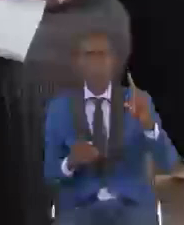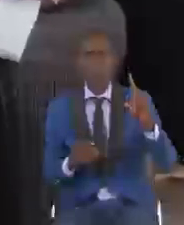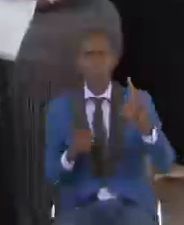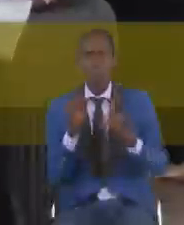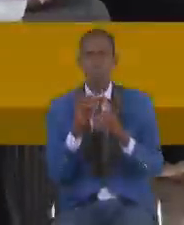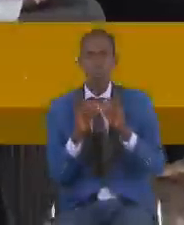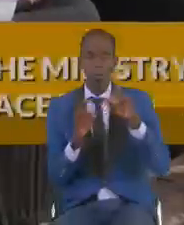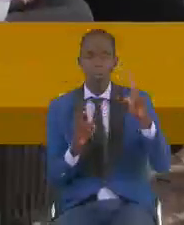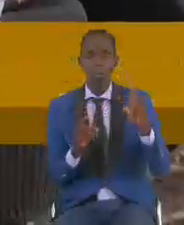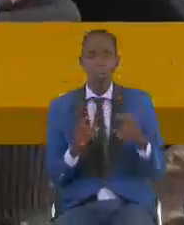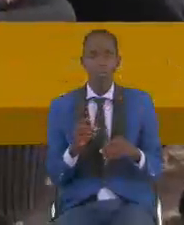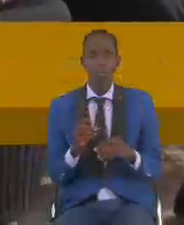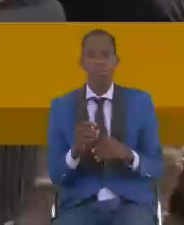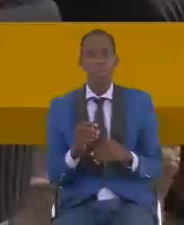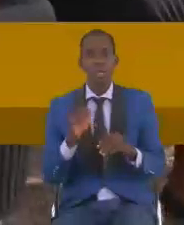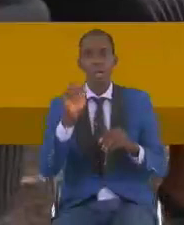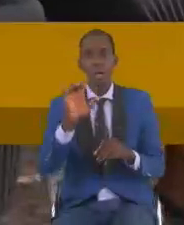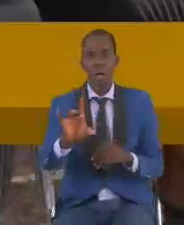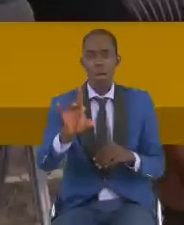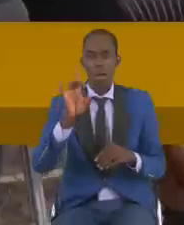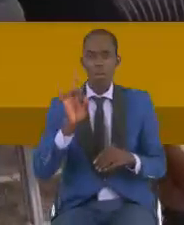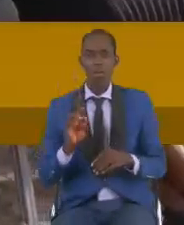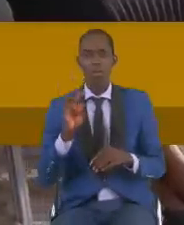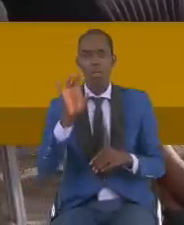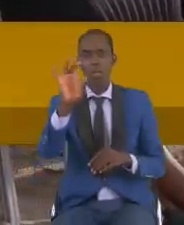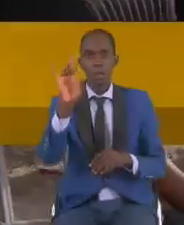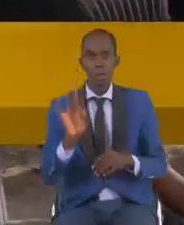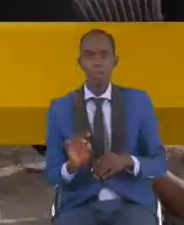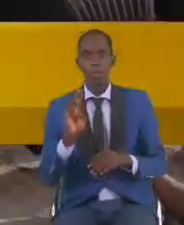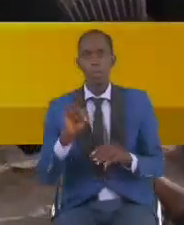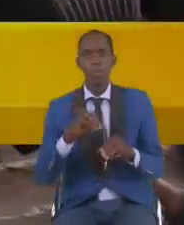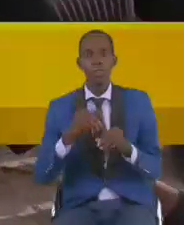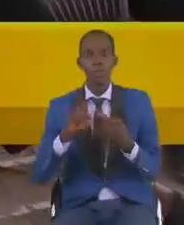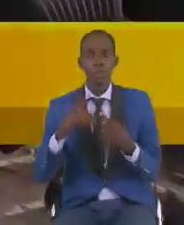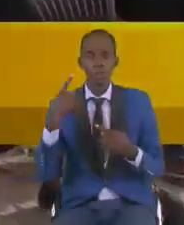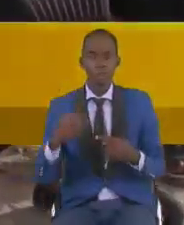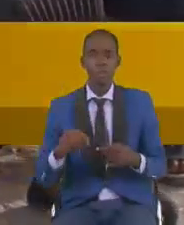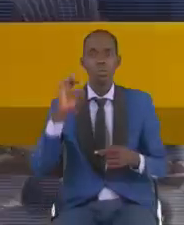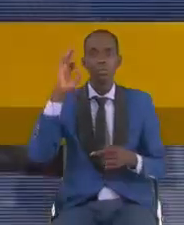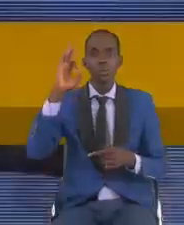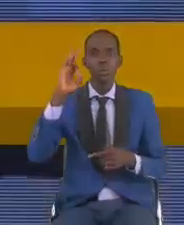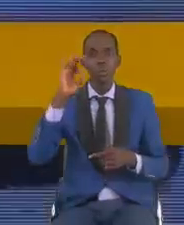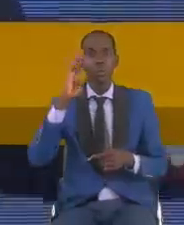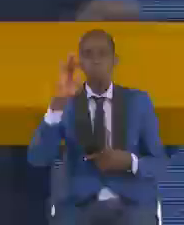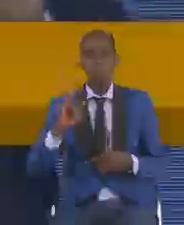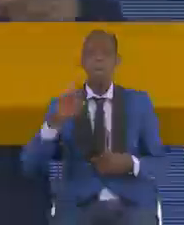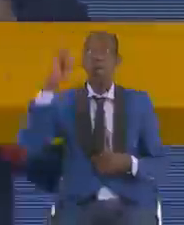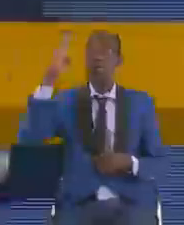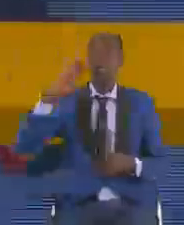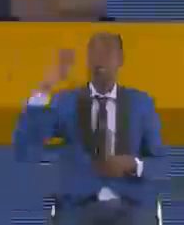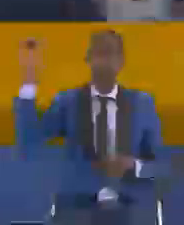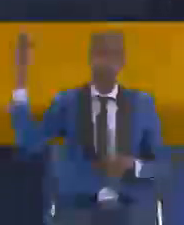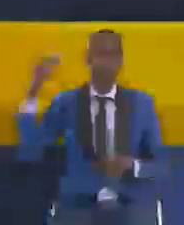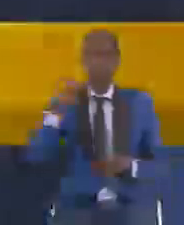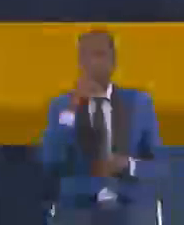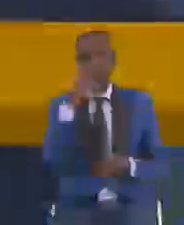the ministry by God's grace. Not because A is better than B. Not